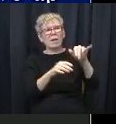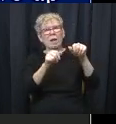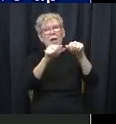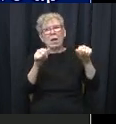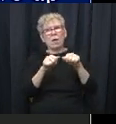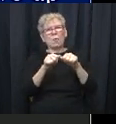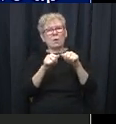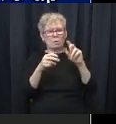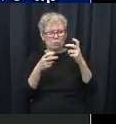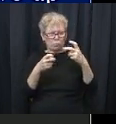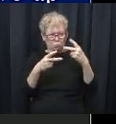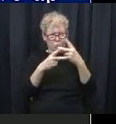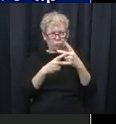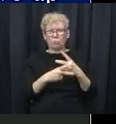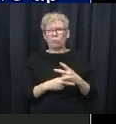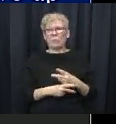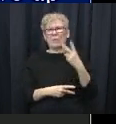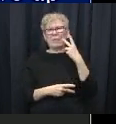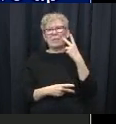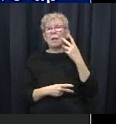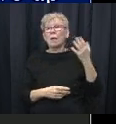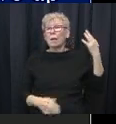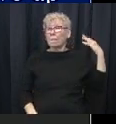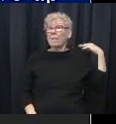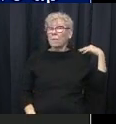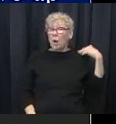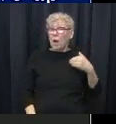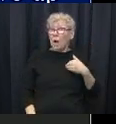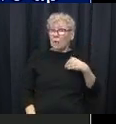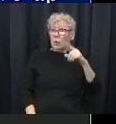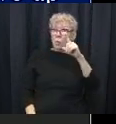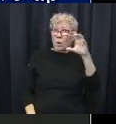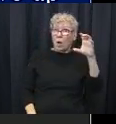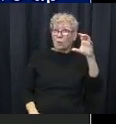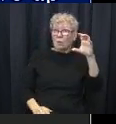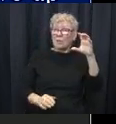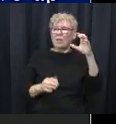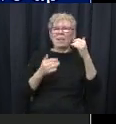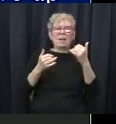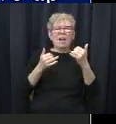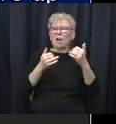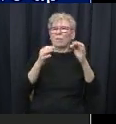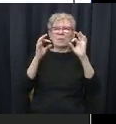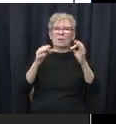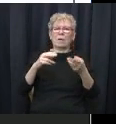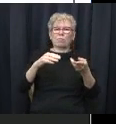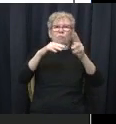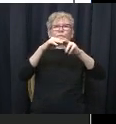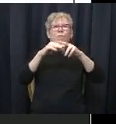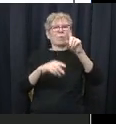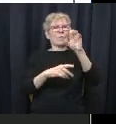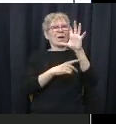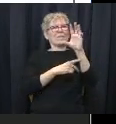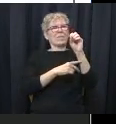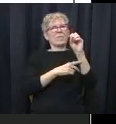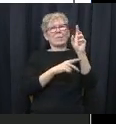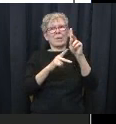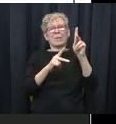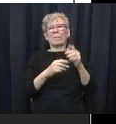then, as I mentioned, this will be effective tomorrow morning at 9 a.m. Next slide, please.